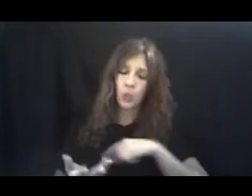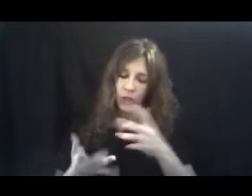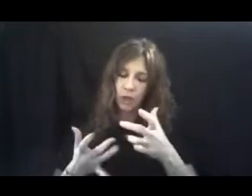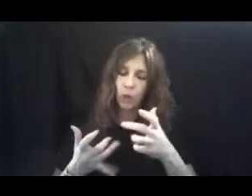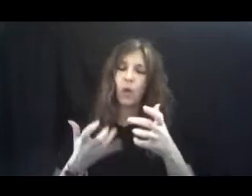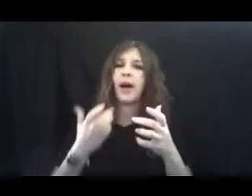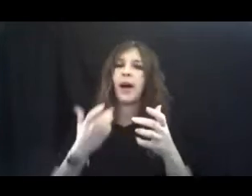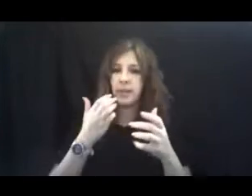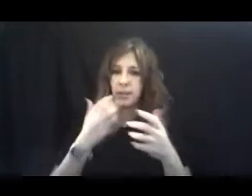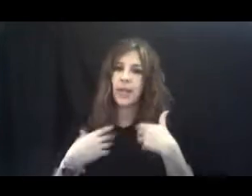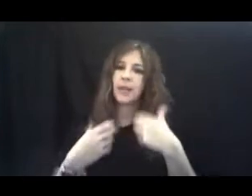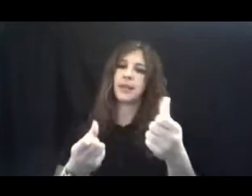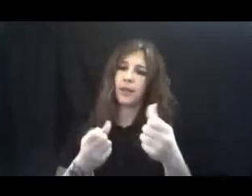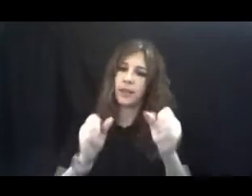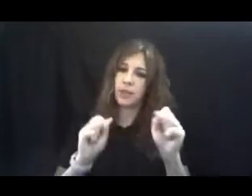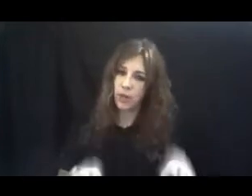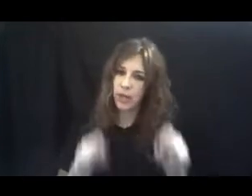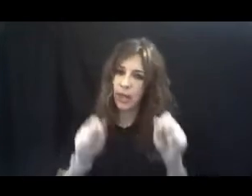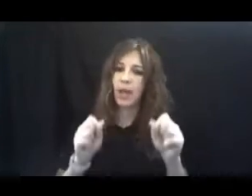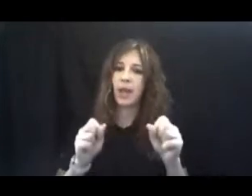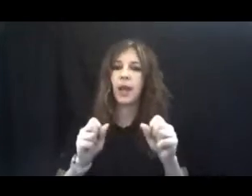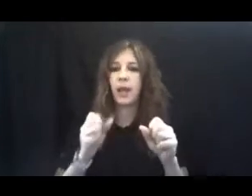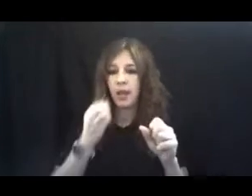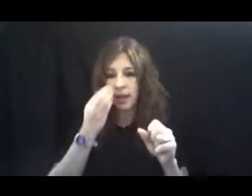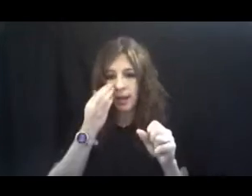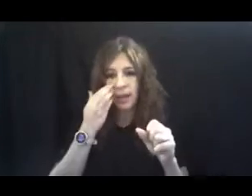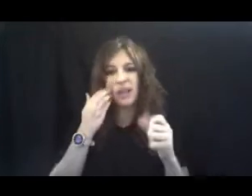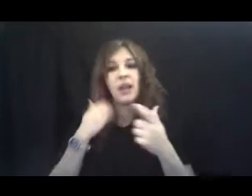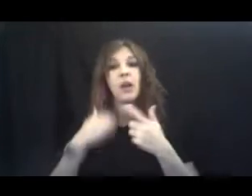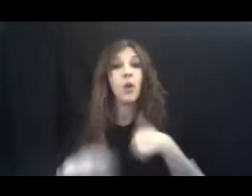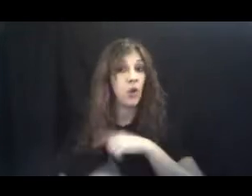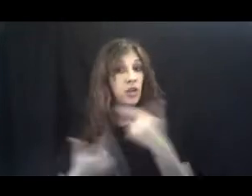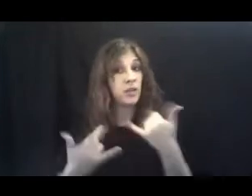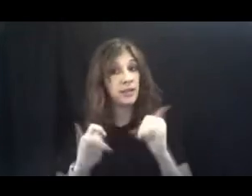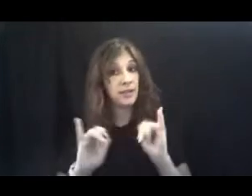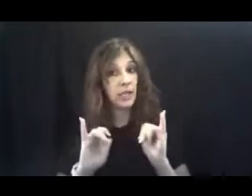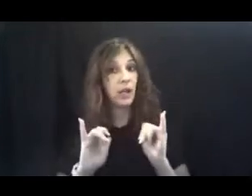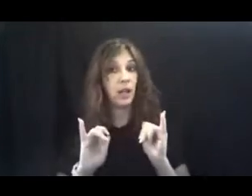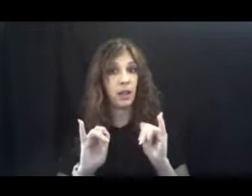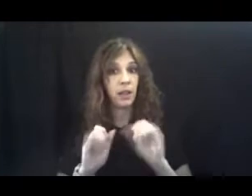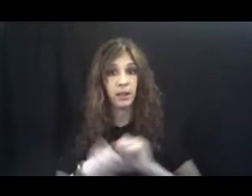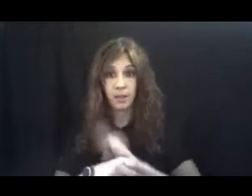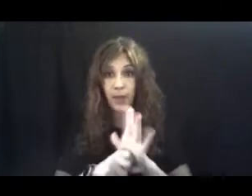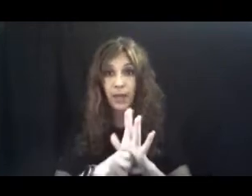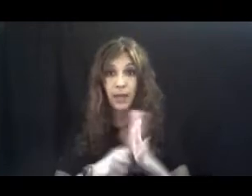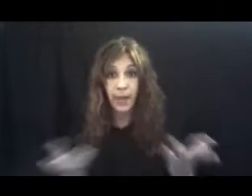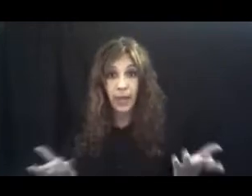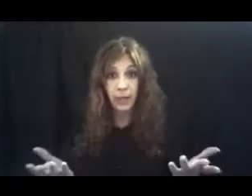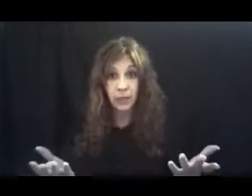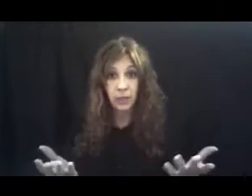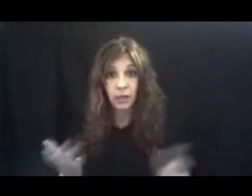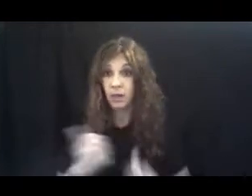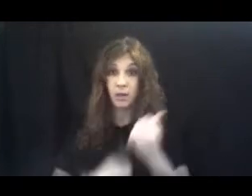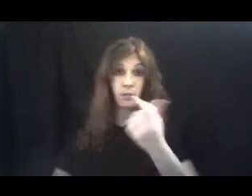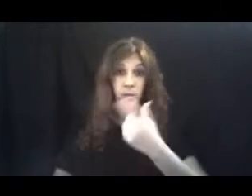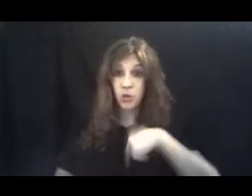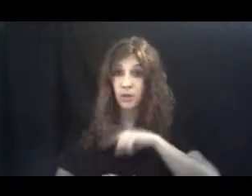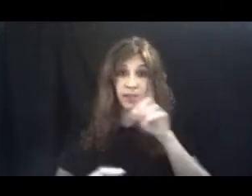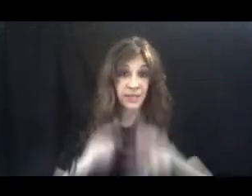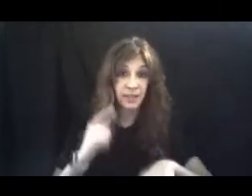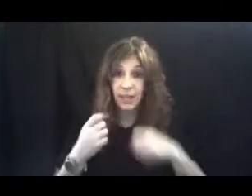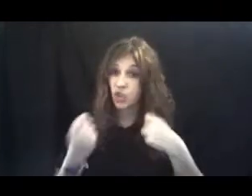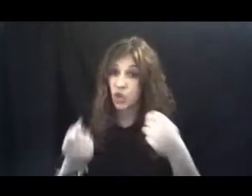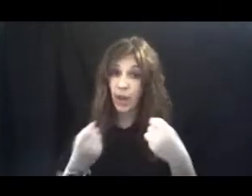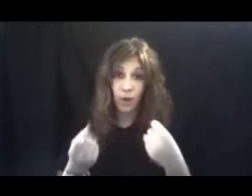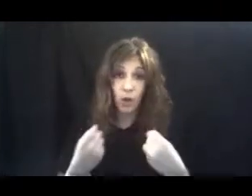healthy as we can. We just came while we're still in a pandemic. Most of us can't travel. We